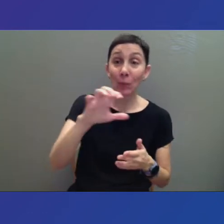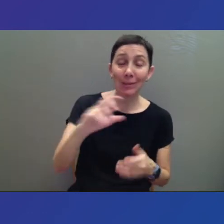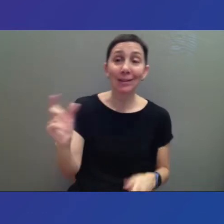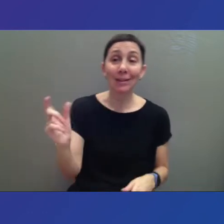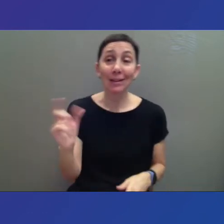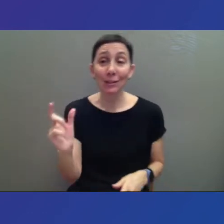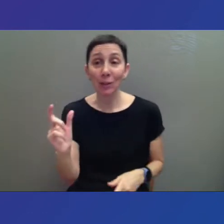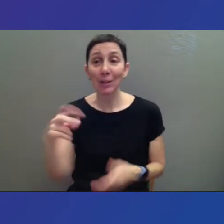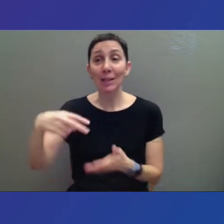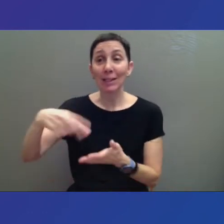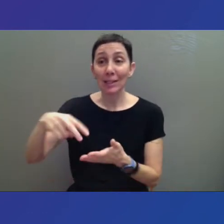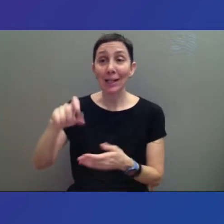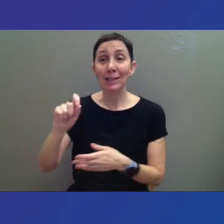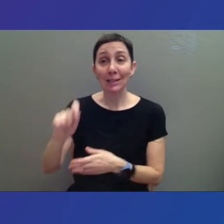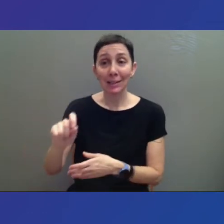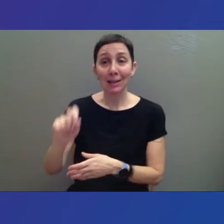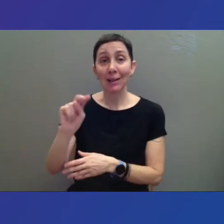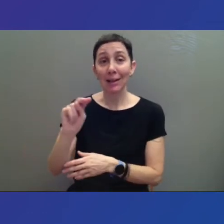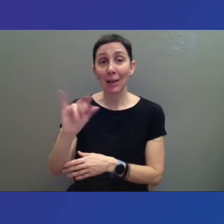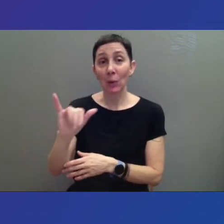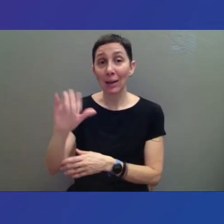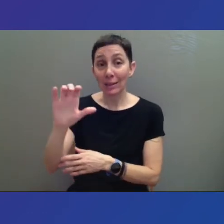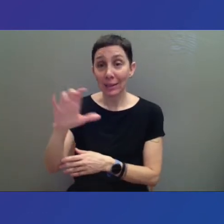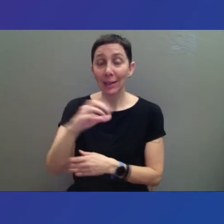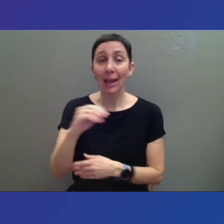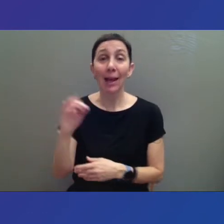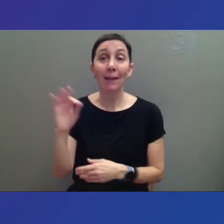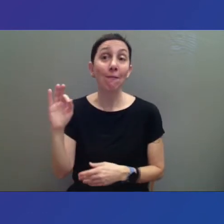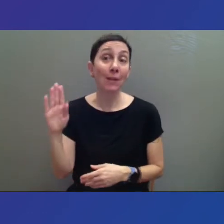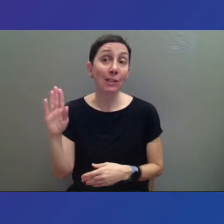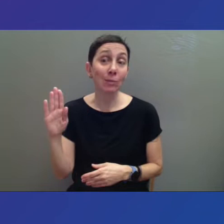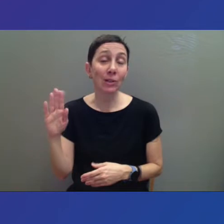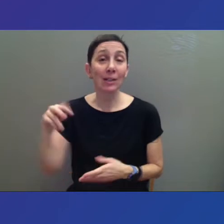at dance.nyc, and Facebook